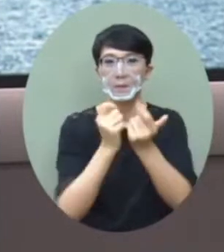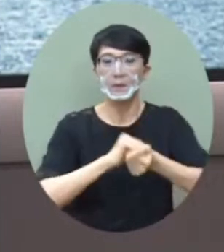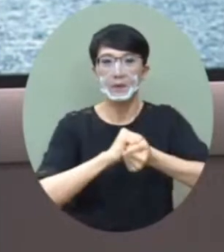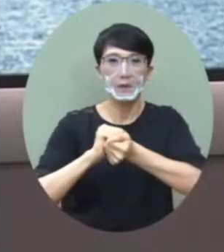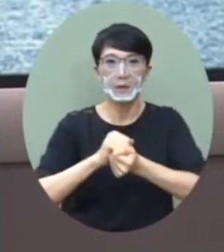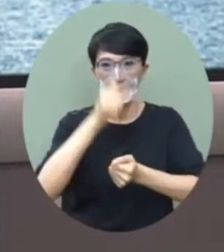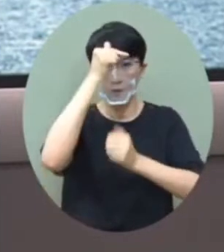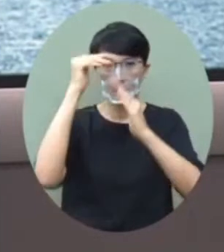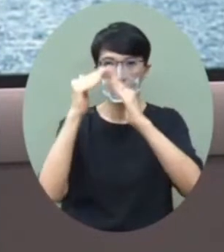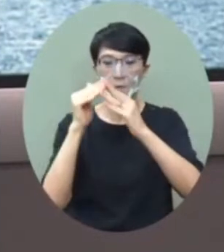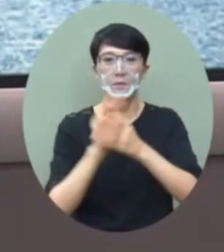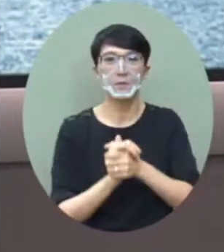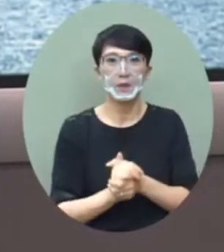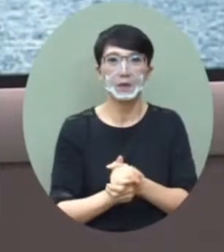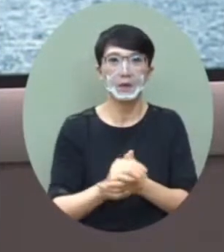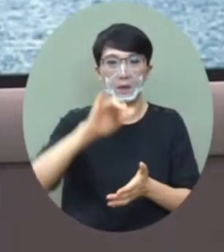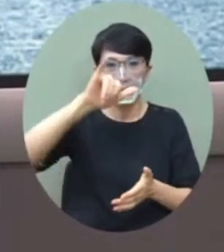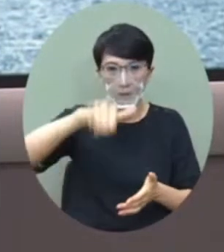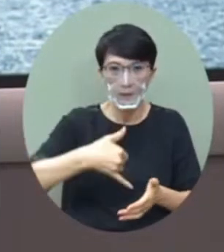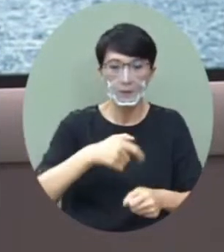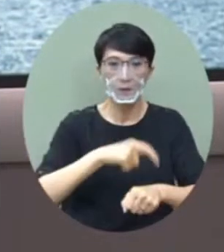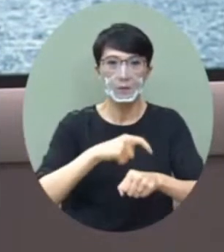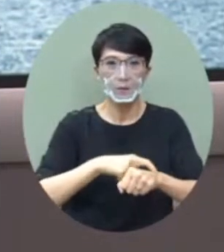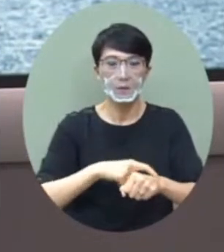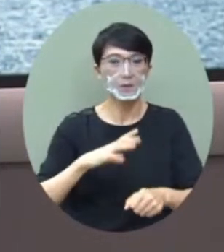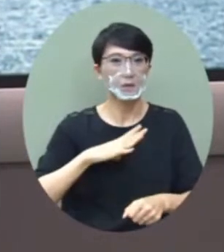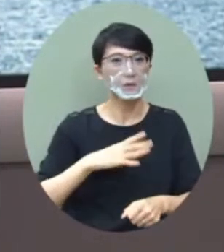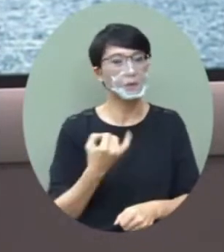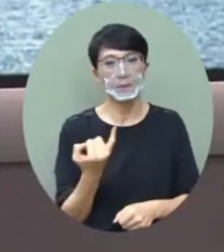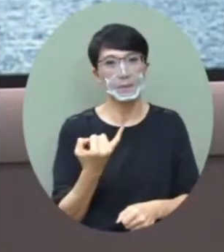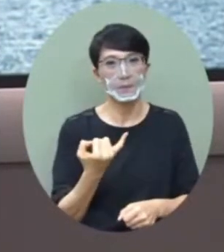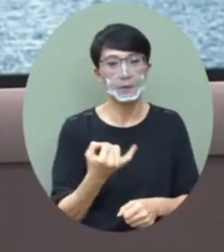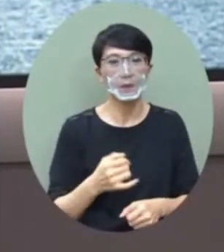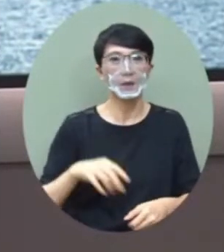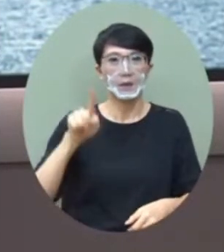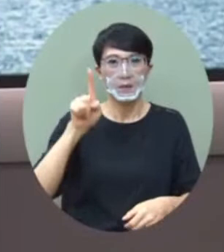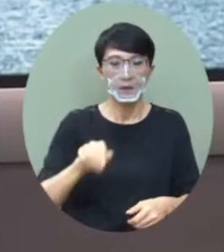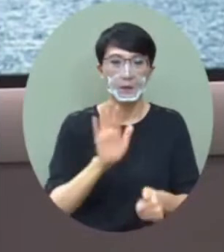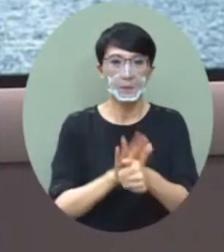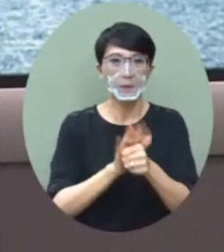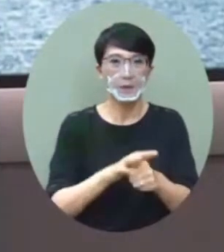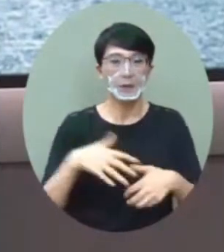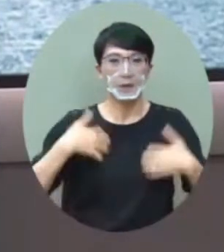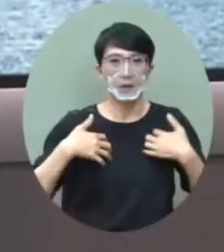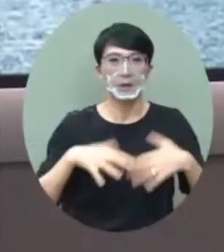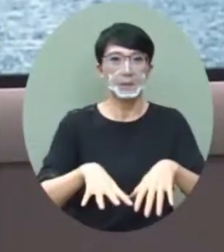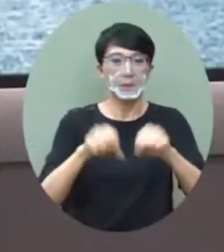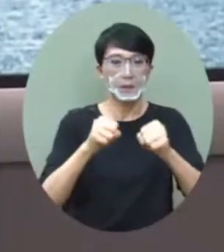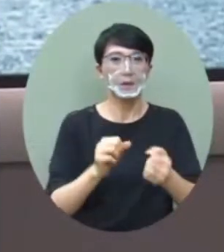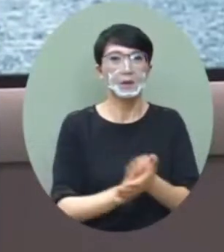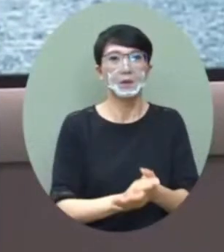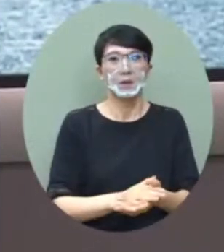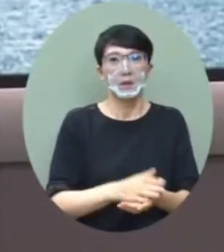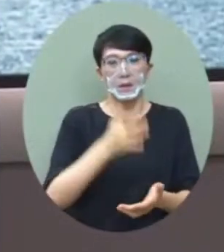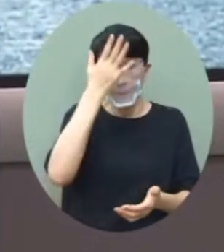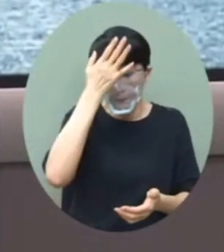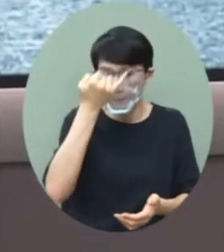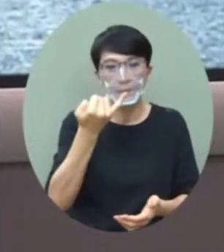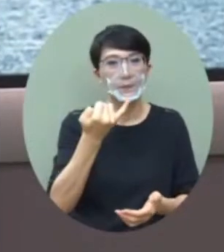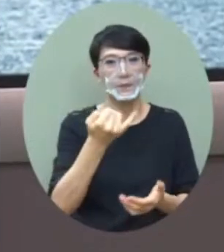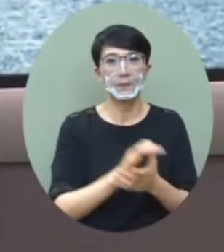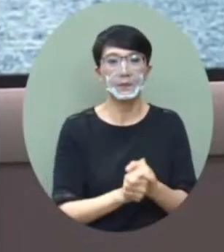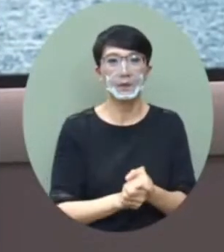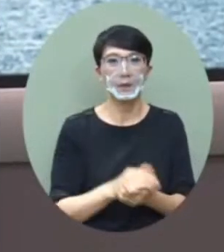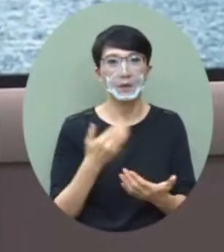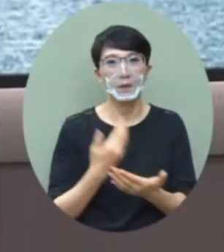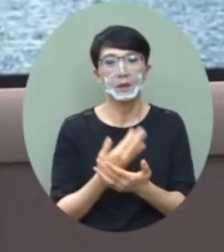an isolation facility managed by the SWD. They were sent to the North Atlanta Hospital A&E